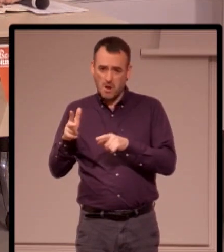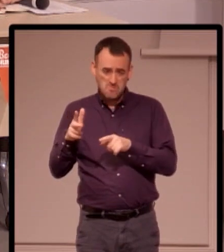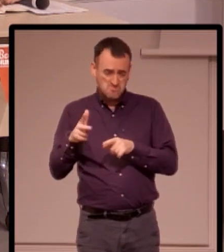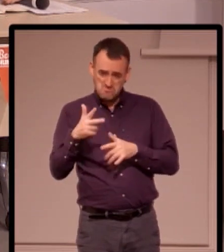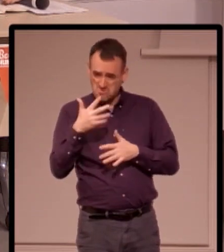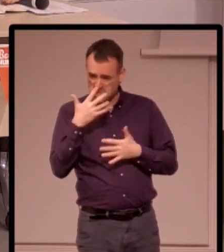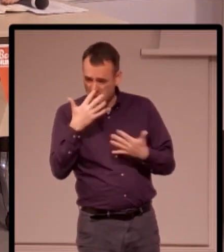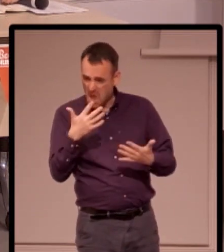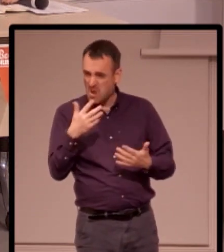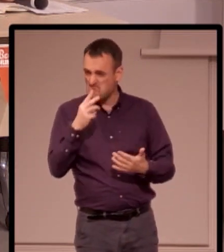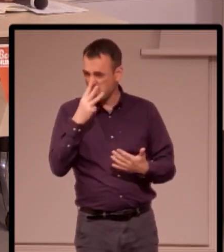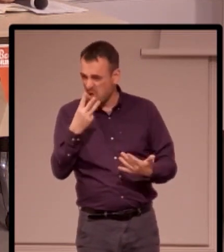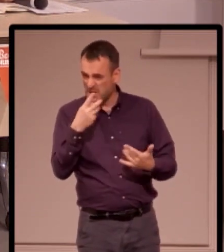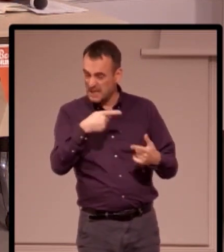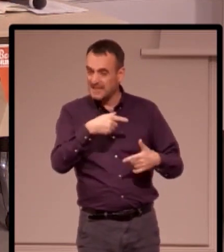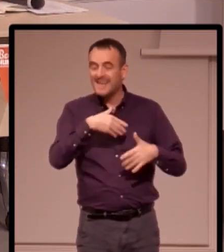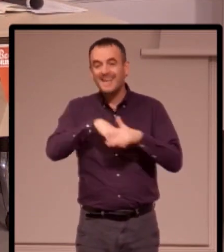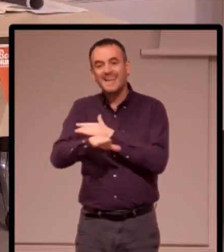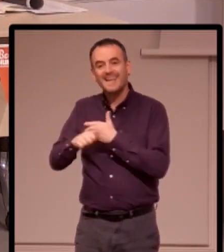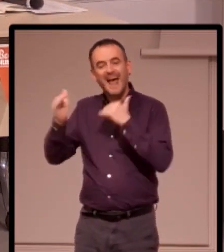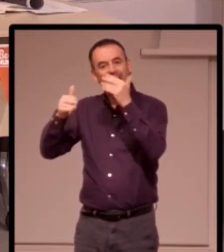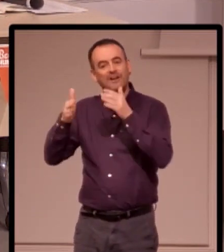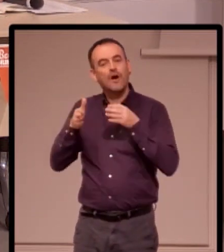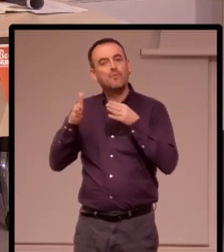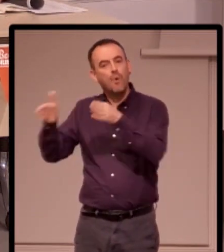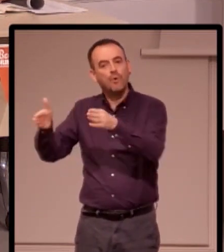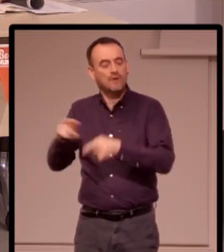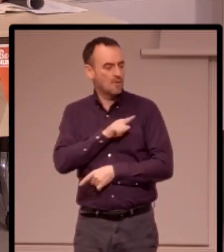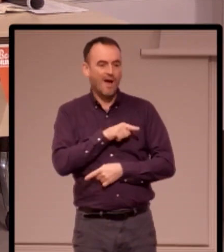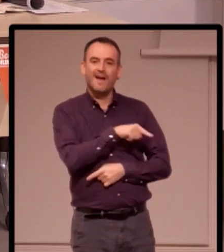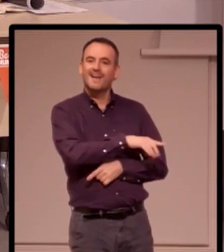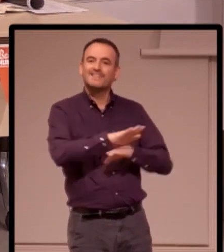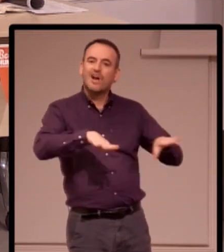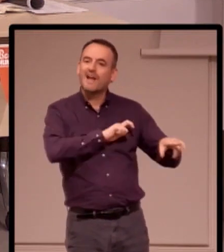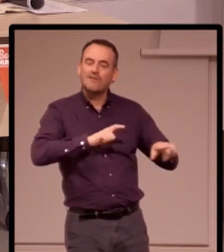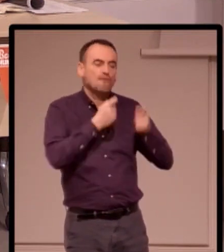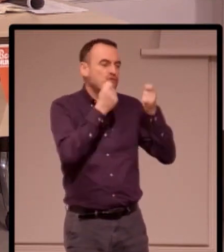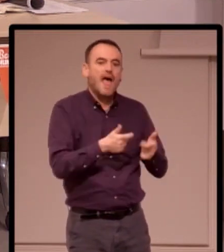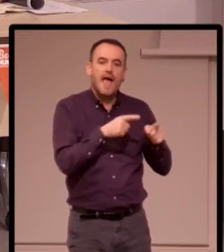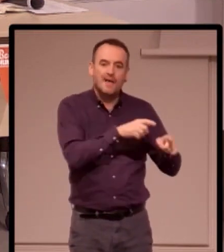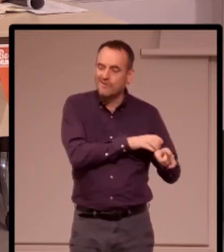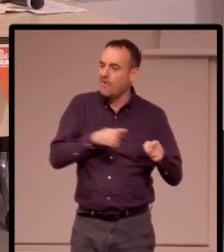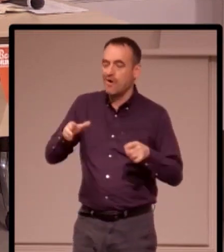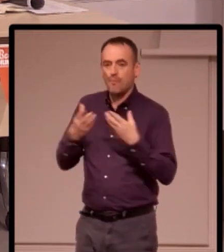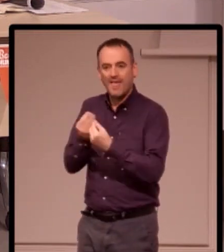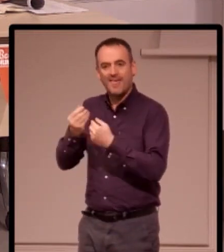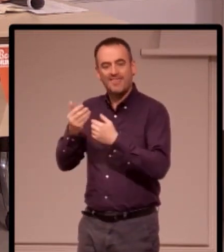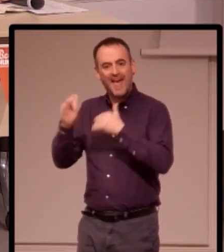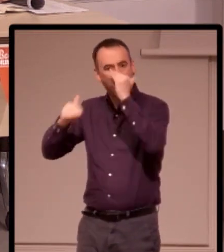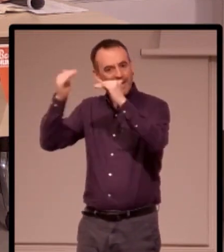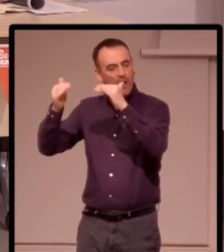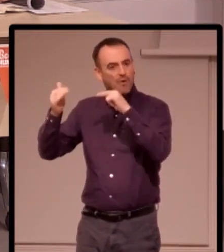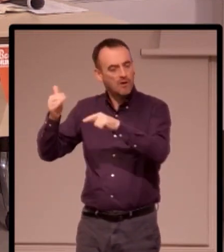wards for cancer, because it's so rare in children, and just how inappropriate